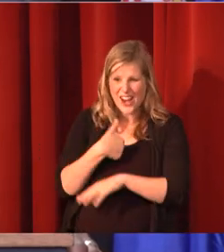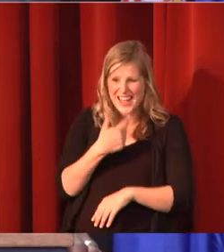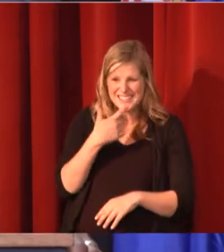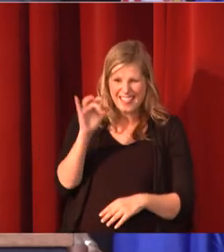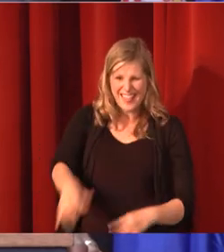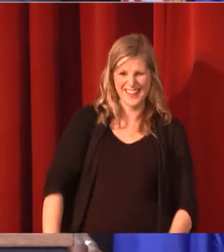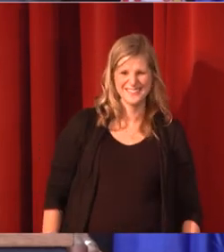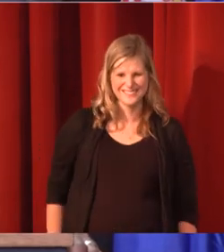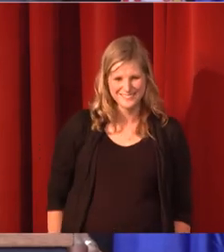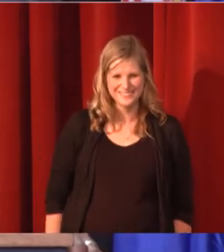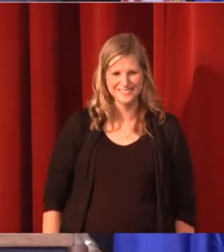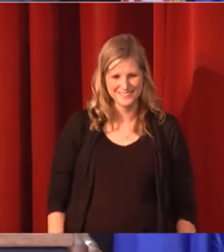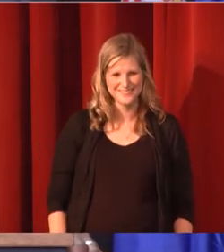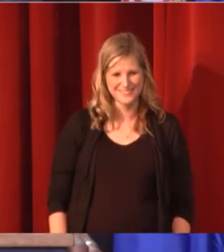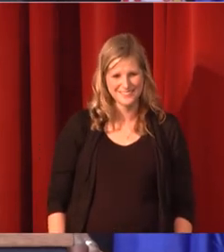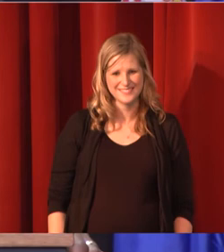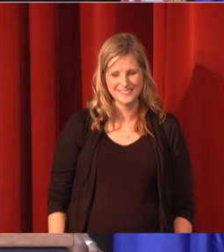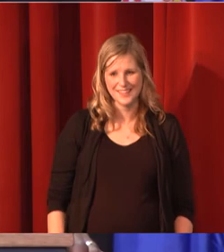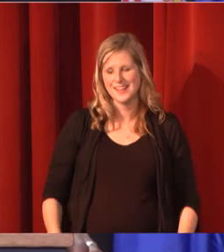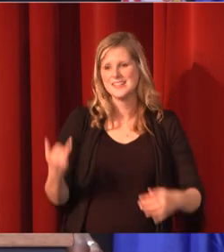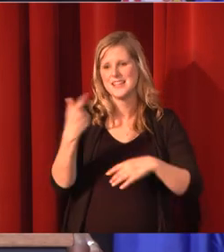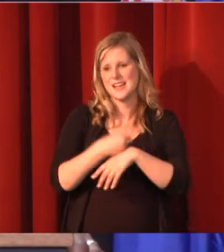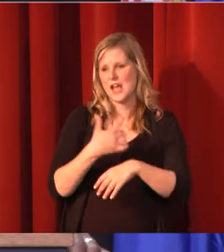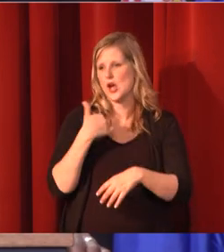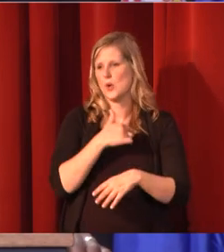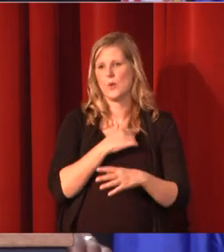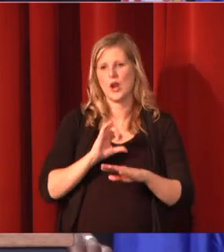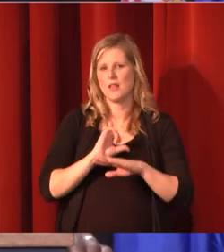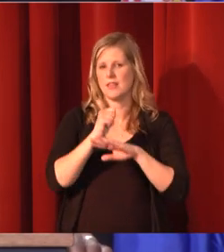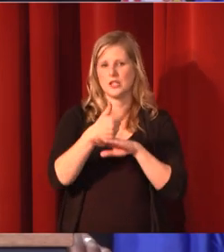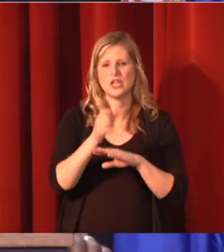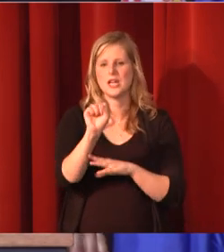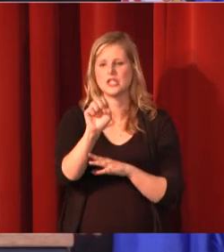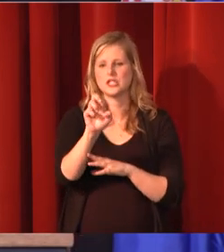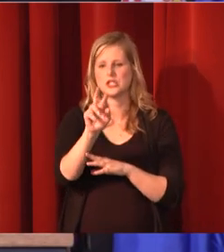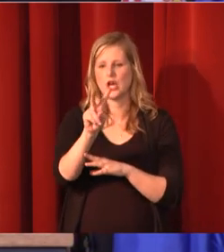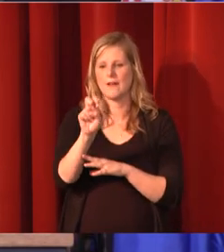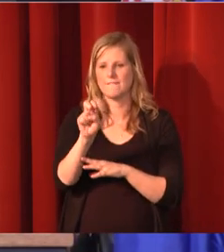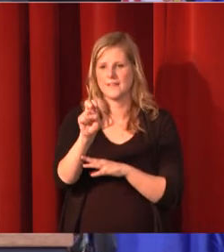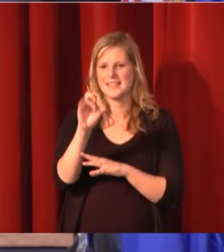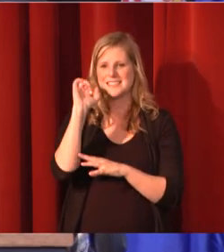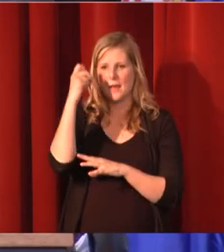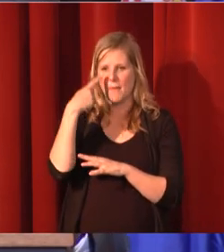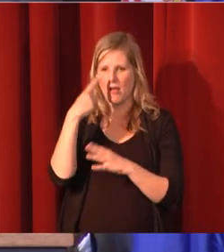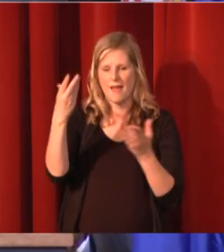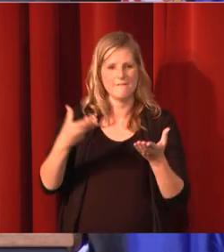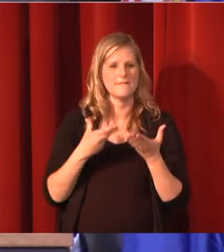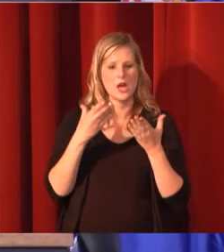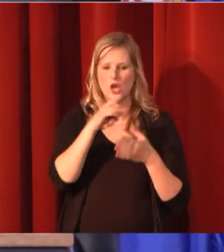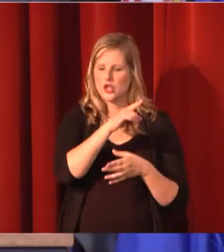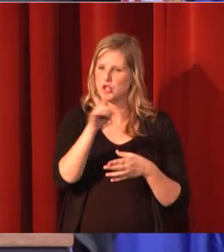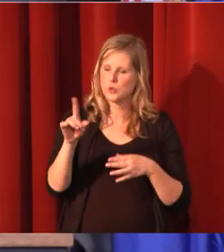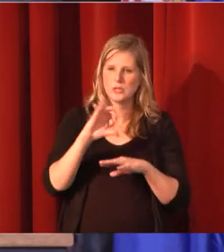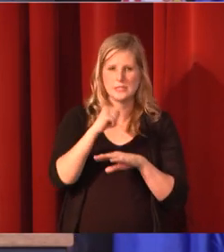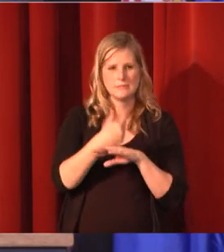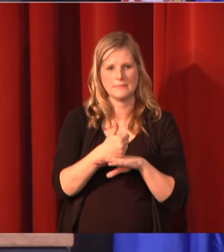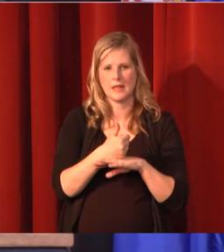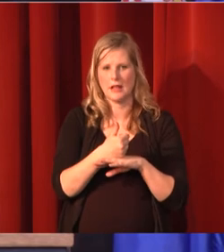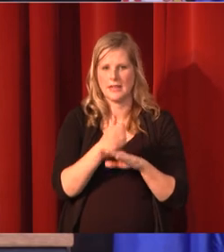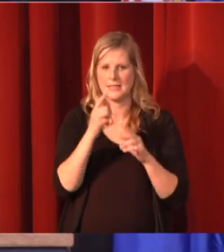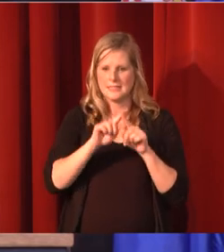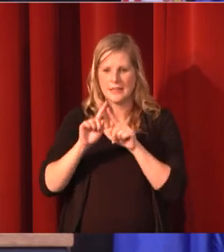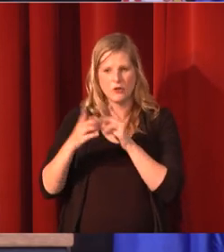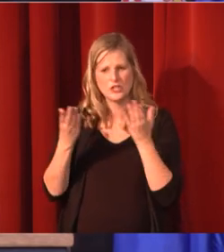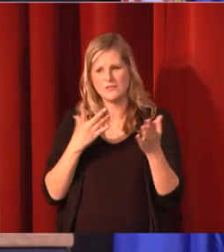that so today we're launching serve st. Paul to invite you to build sweat equity in our city through service